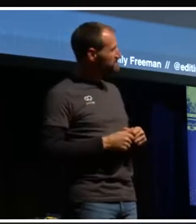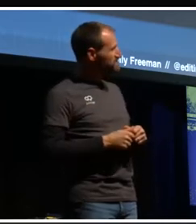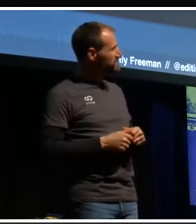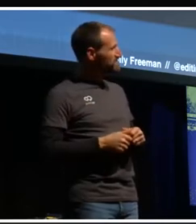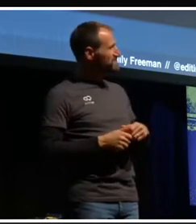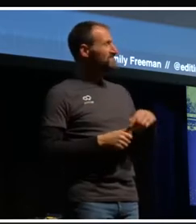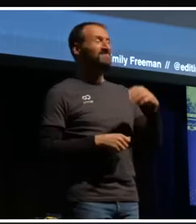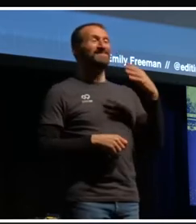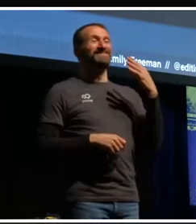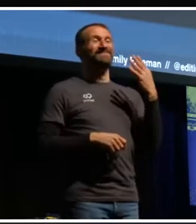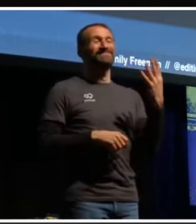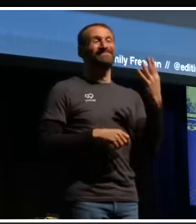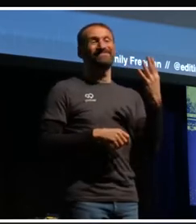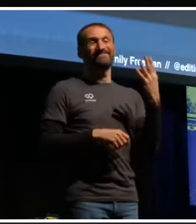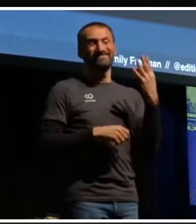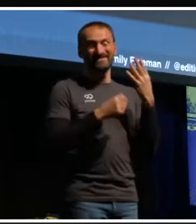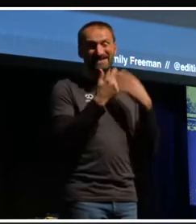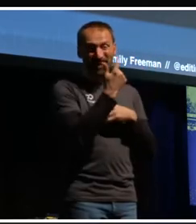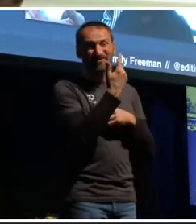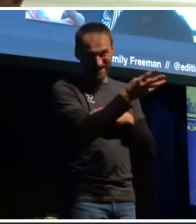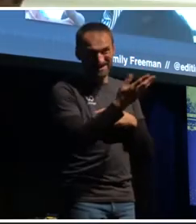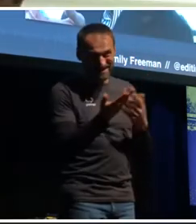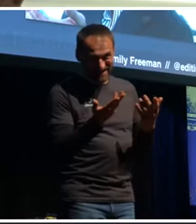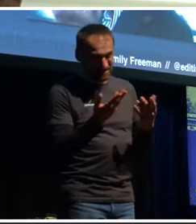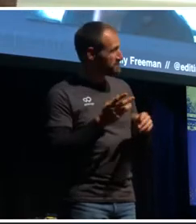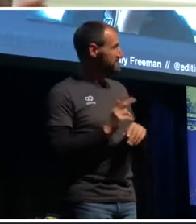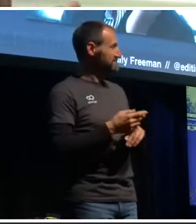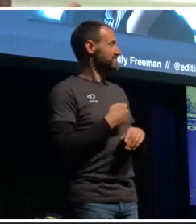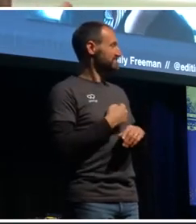Excellent. This one threw me when I first looked at it.